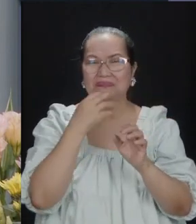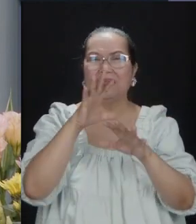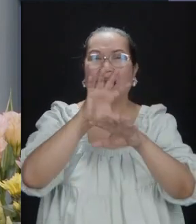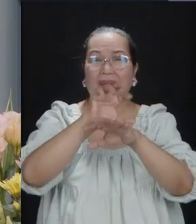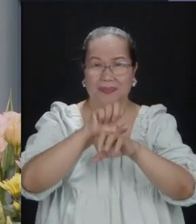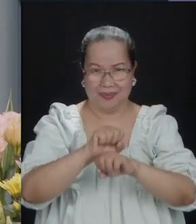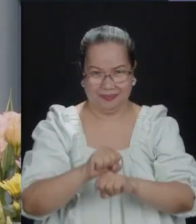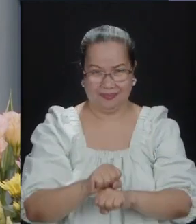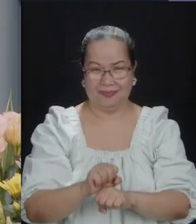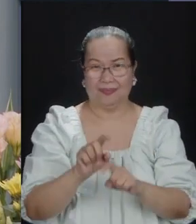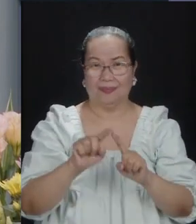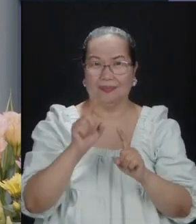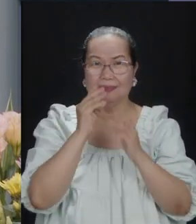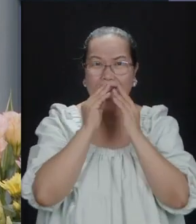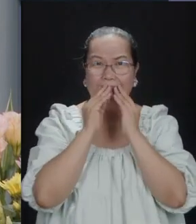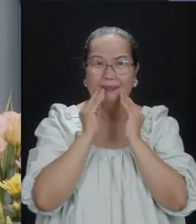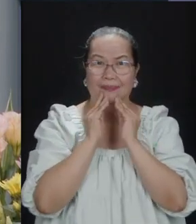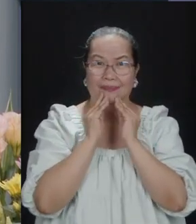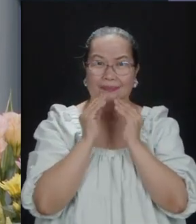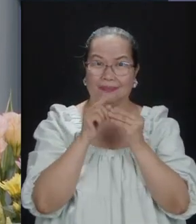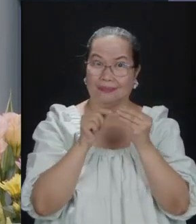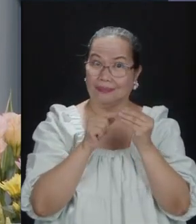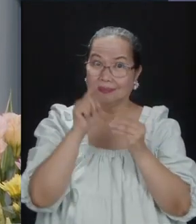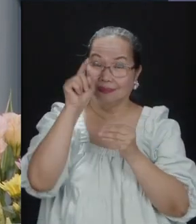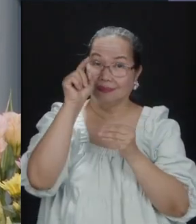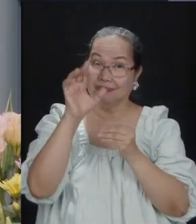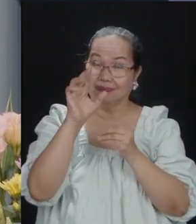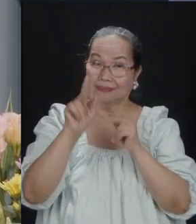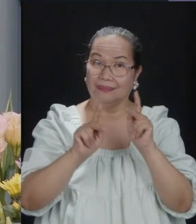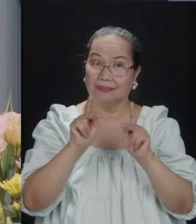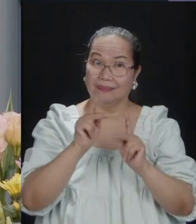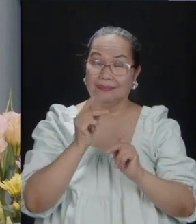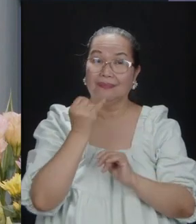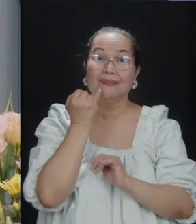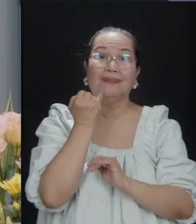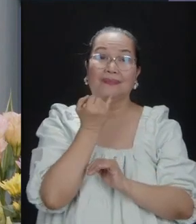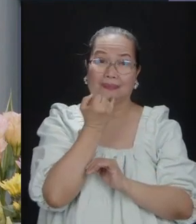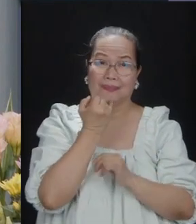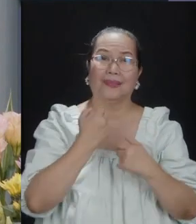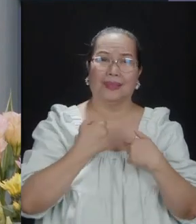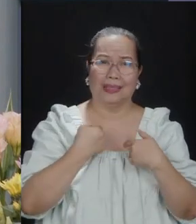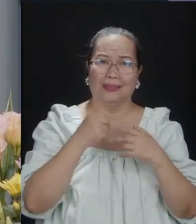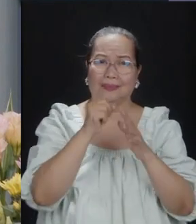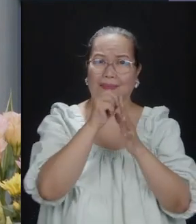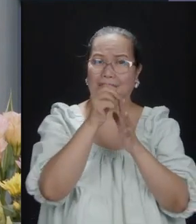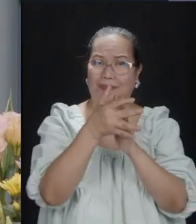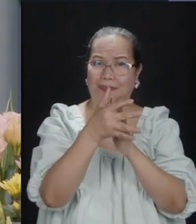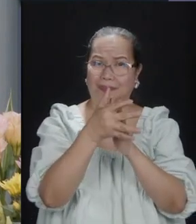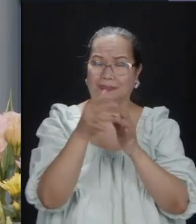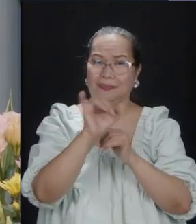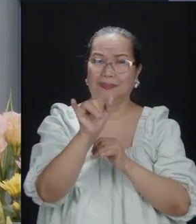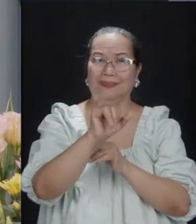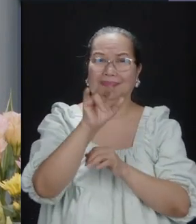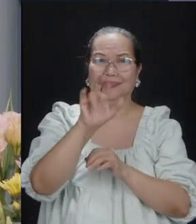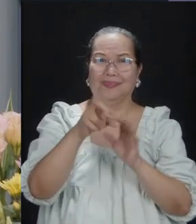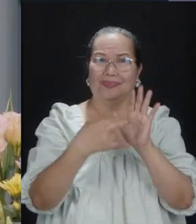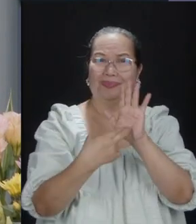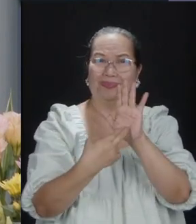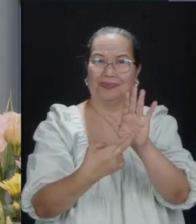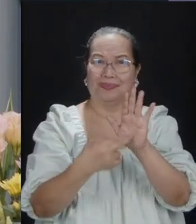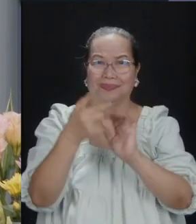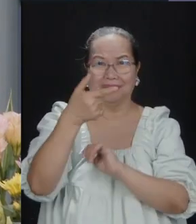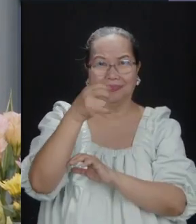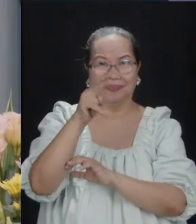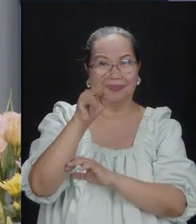nations, but sadly also among God's chosen people. So we find polygamy first recorded in